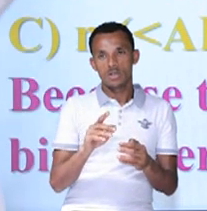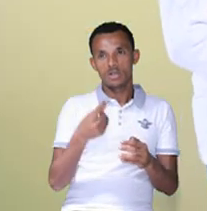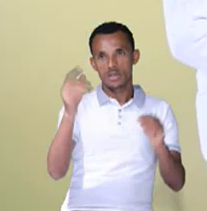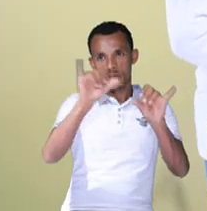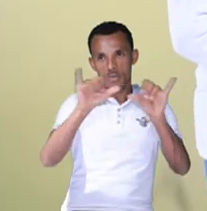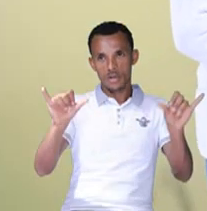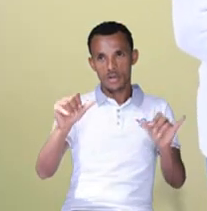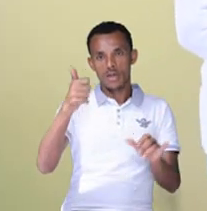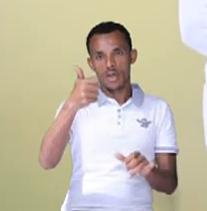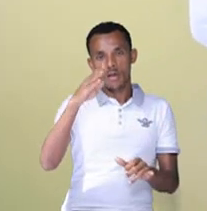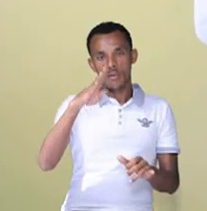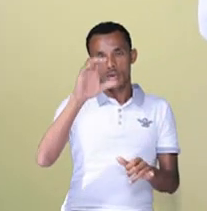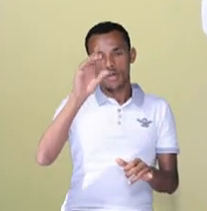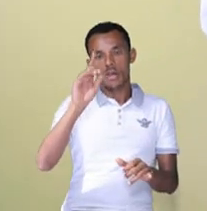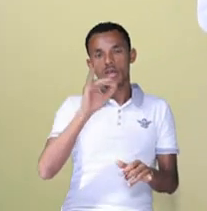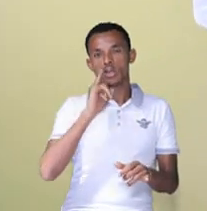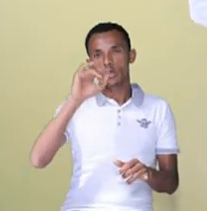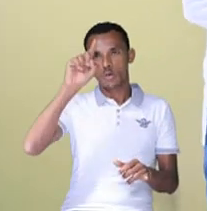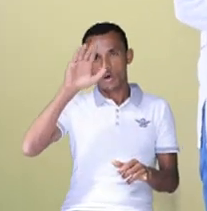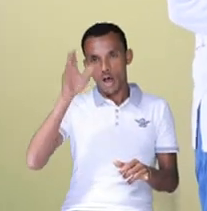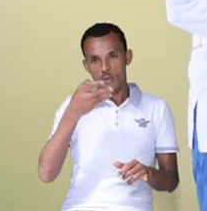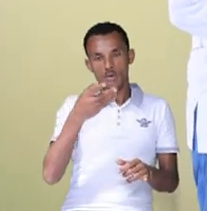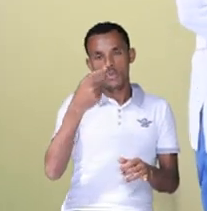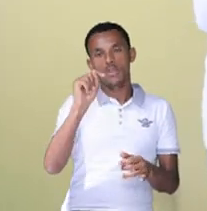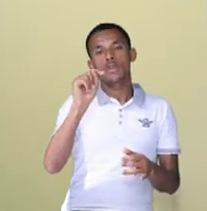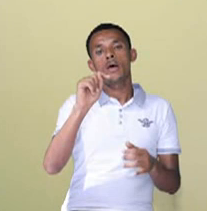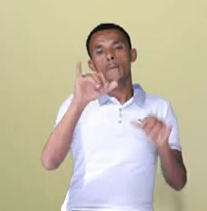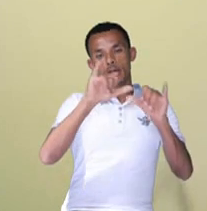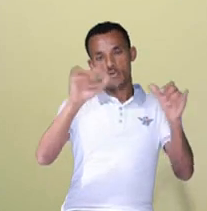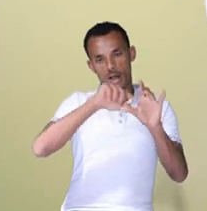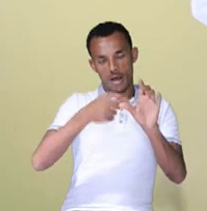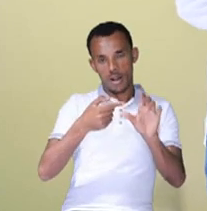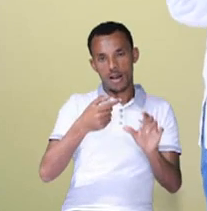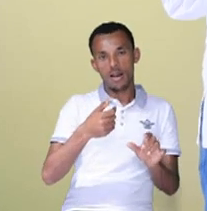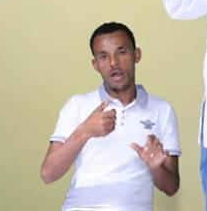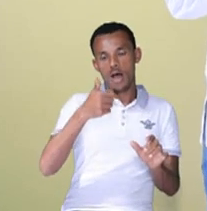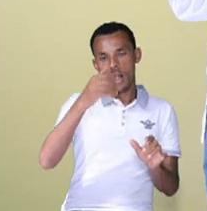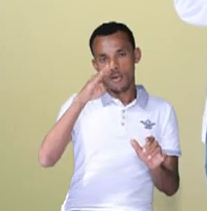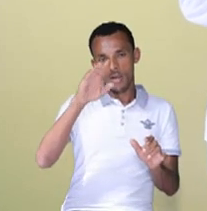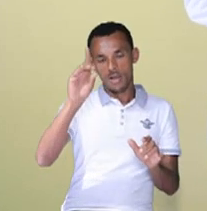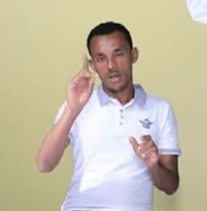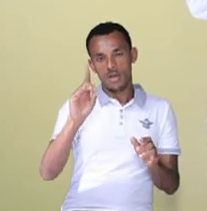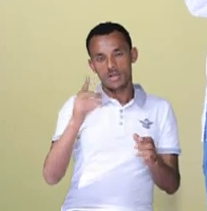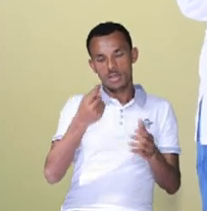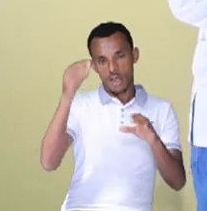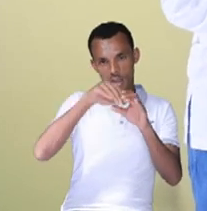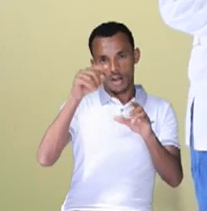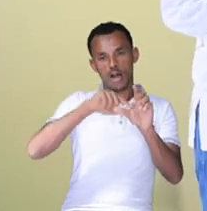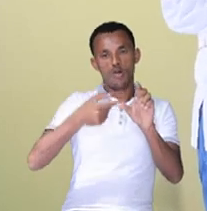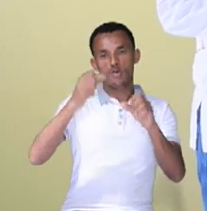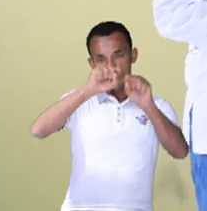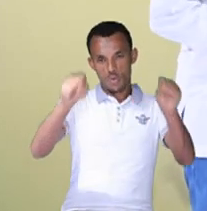the measure of ABD is half of the measure of the angle B. So the measure of the angle, the interior angle of the